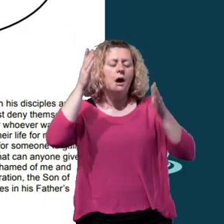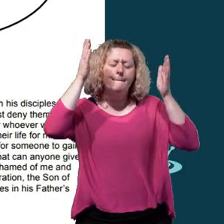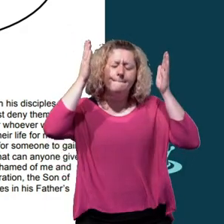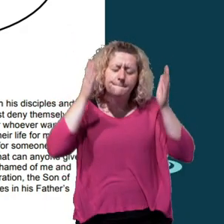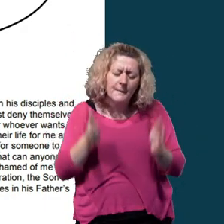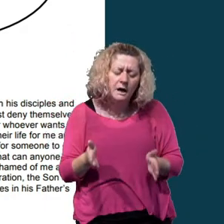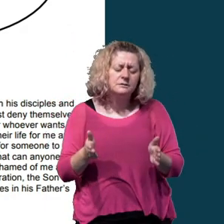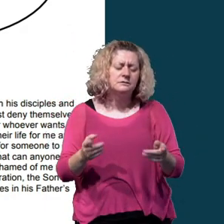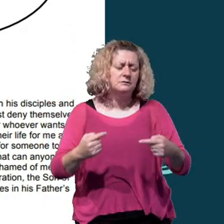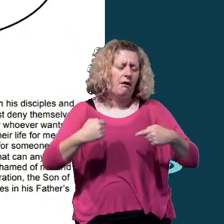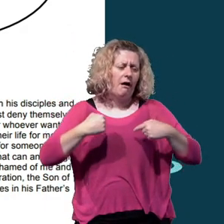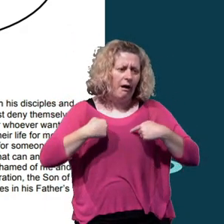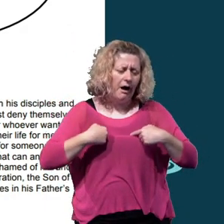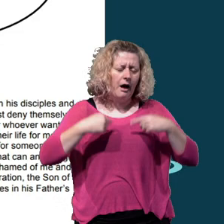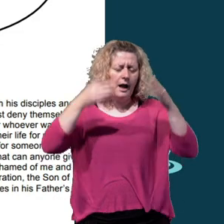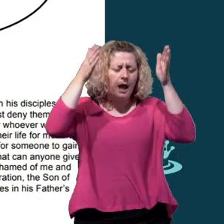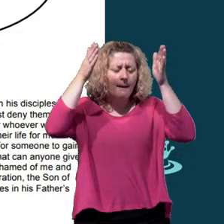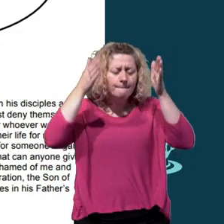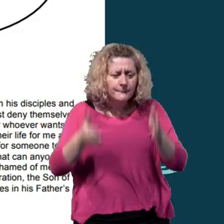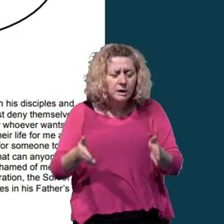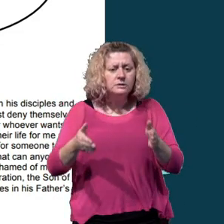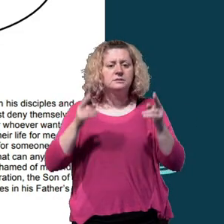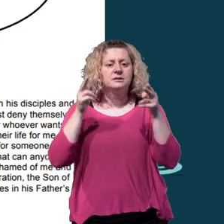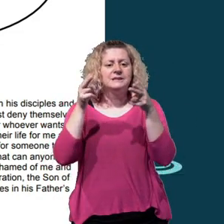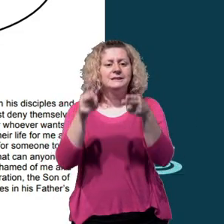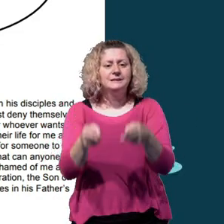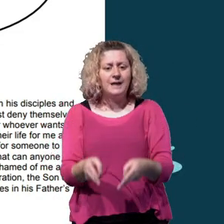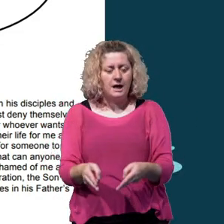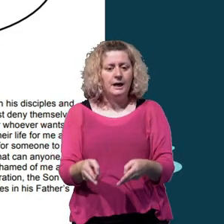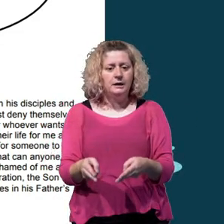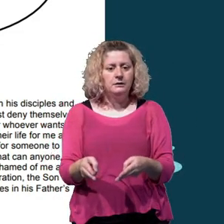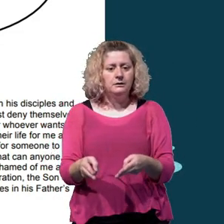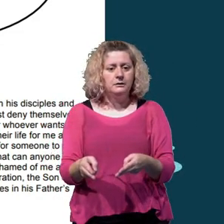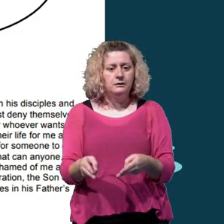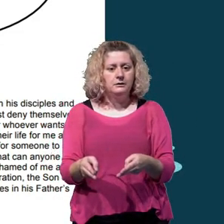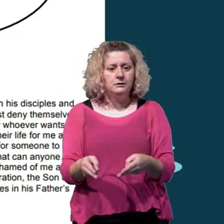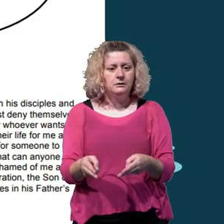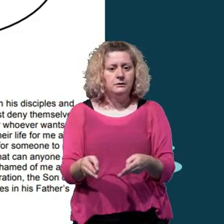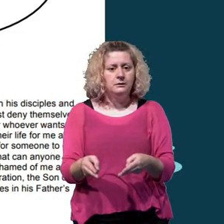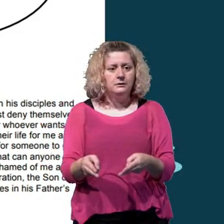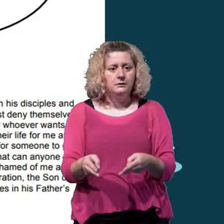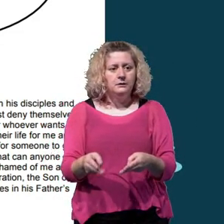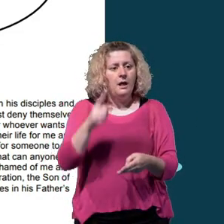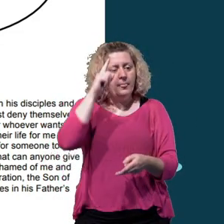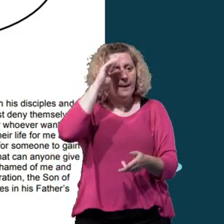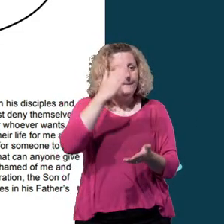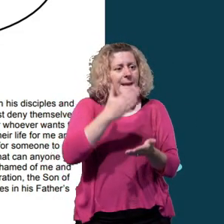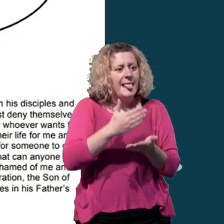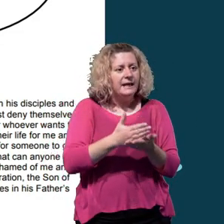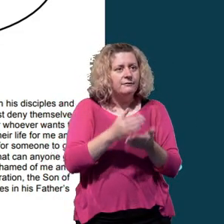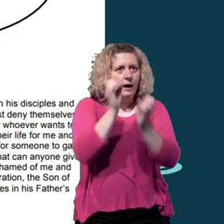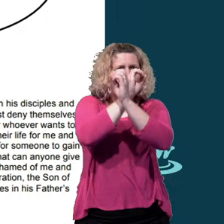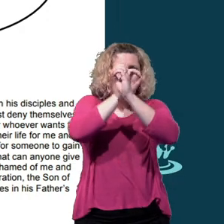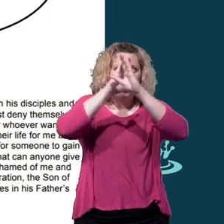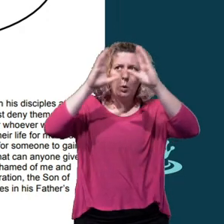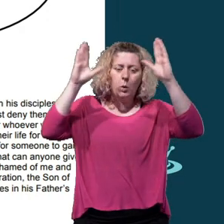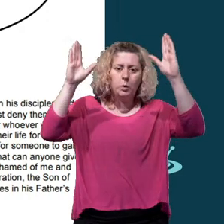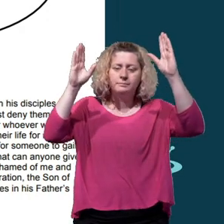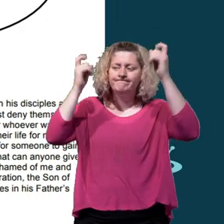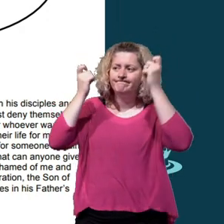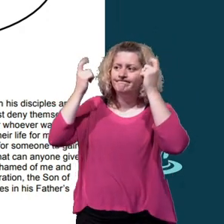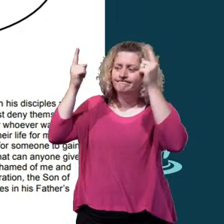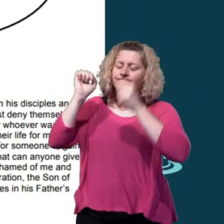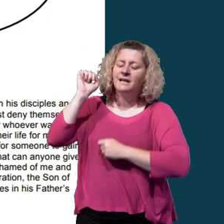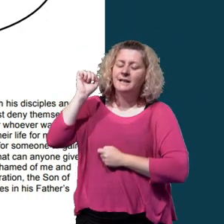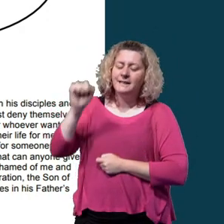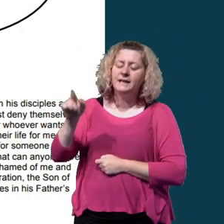I must die. And the believer, of course, goes, yes, Jesus, you must die. You must go to